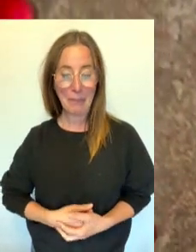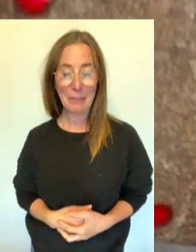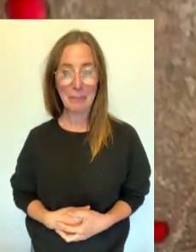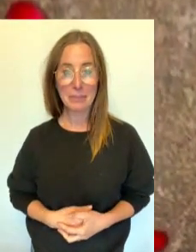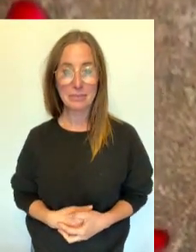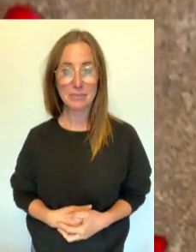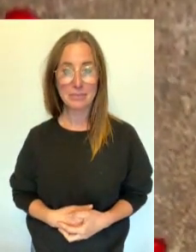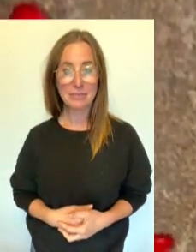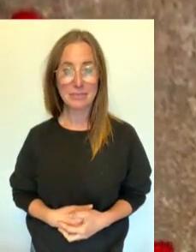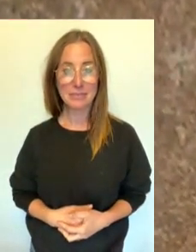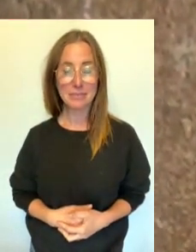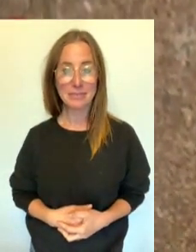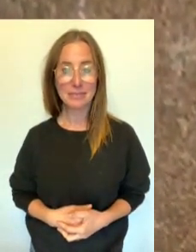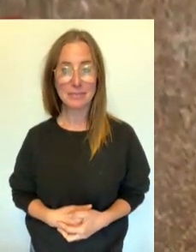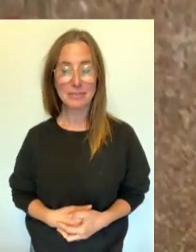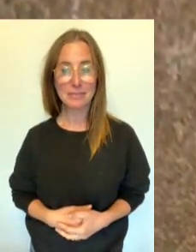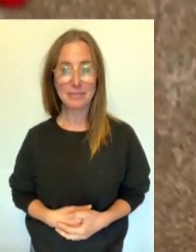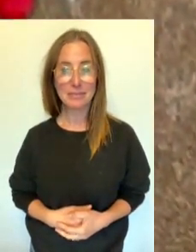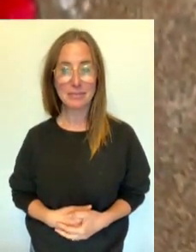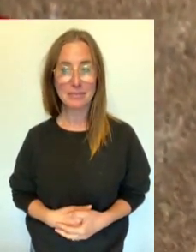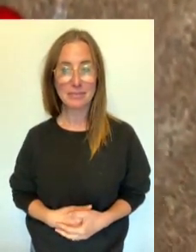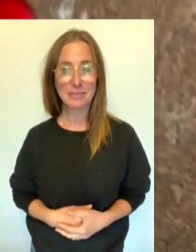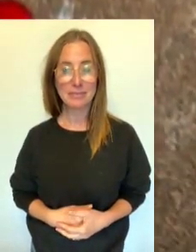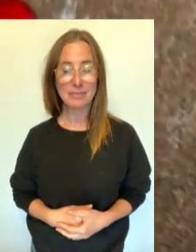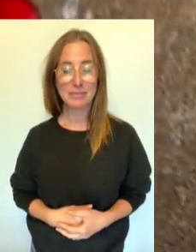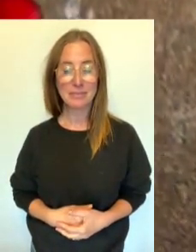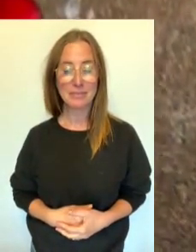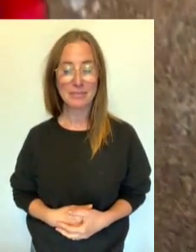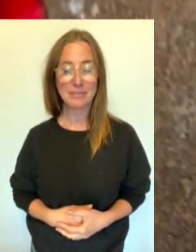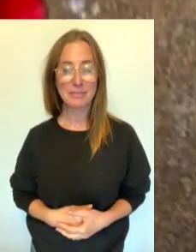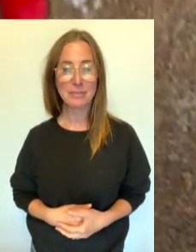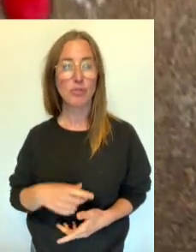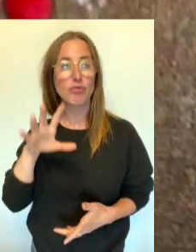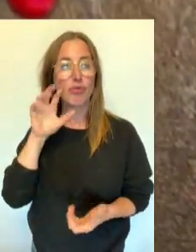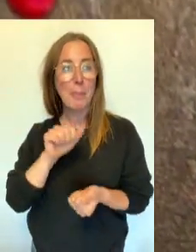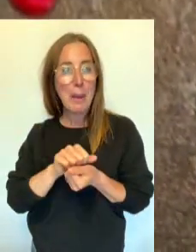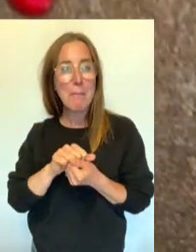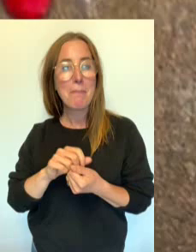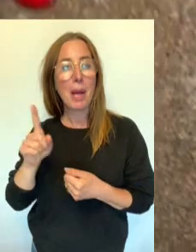wanna dash off any excess so you don't get too many blobs.